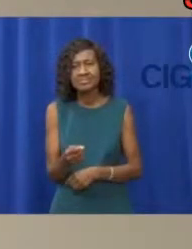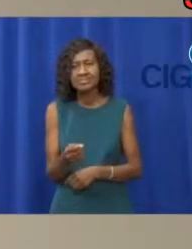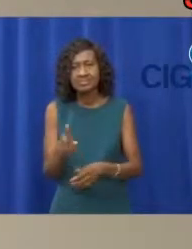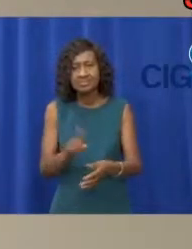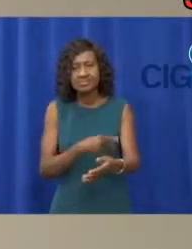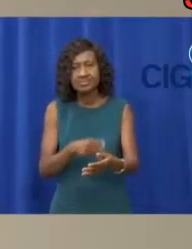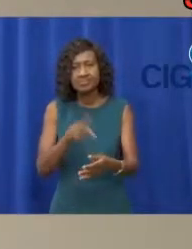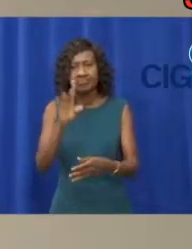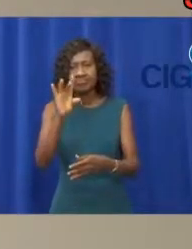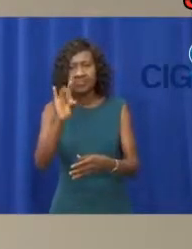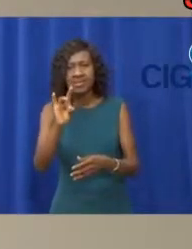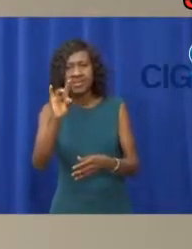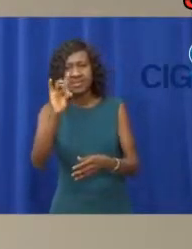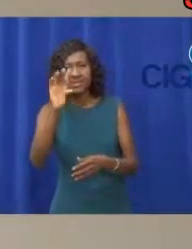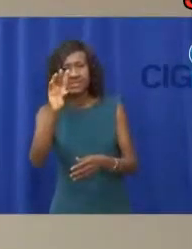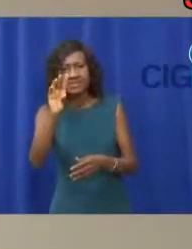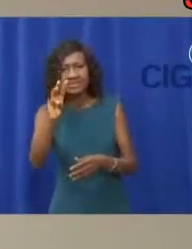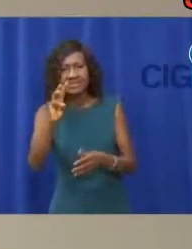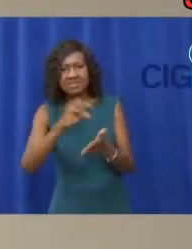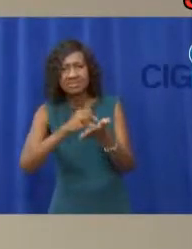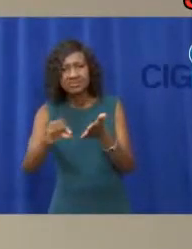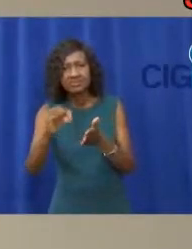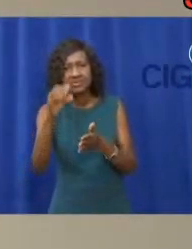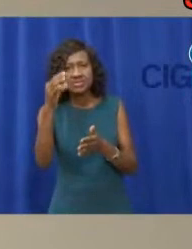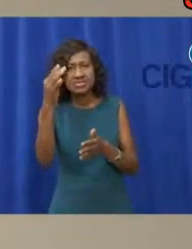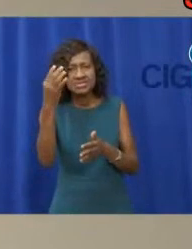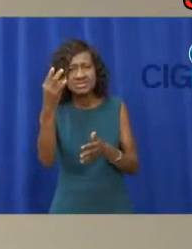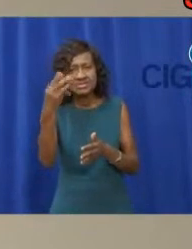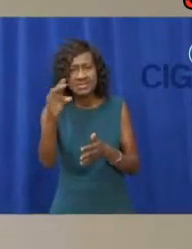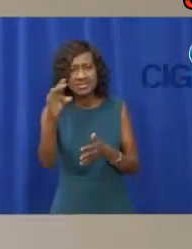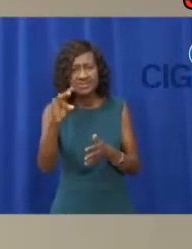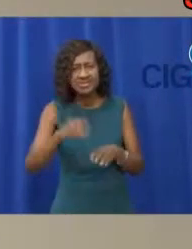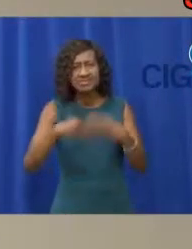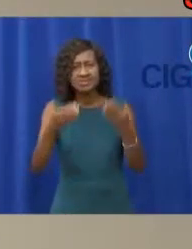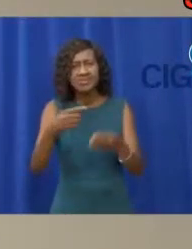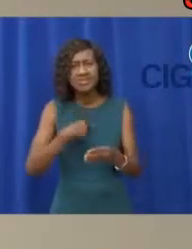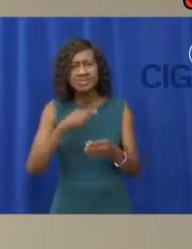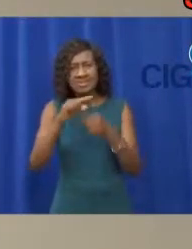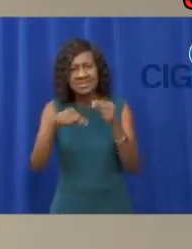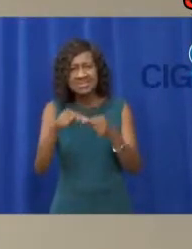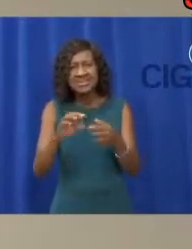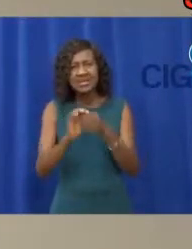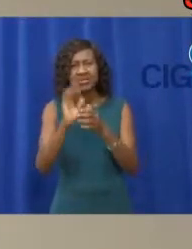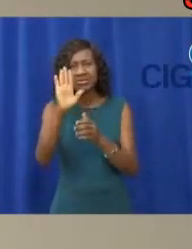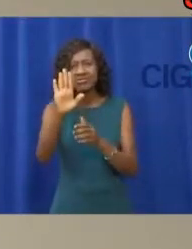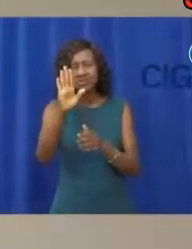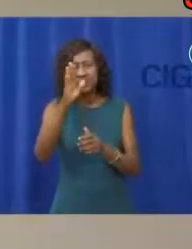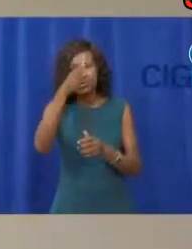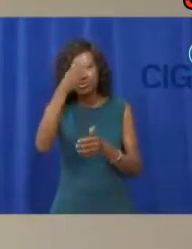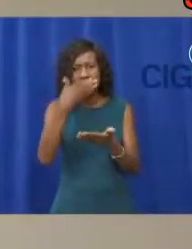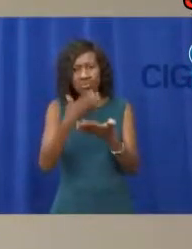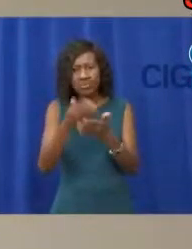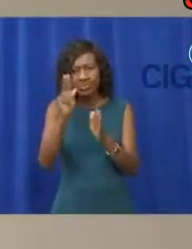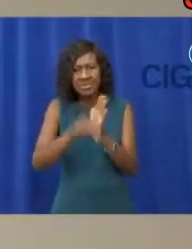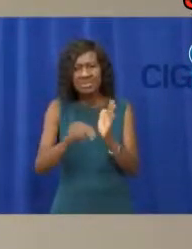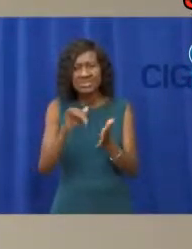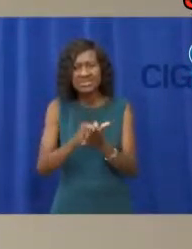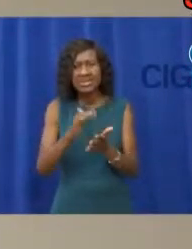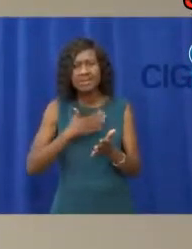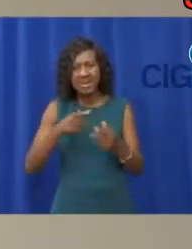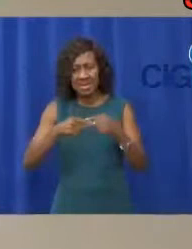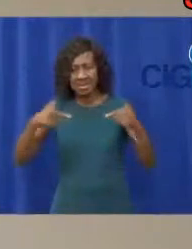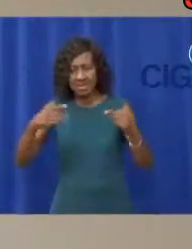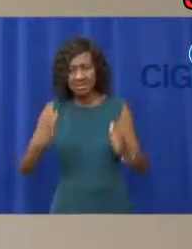Psalms 86:17. Give me a sign of your goodness that my enemies